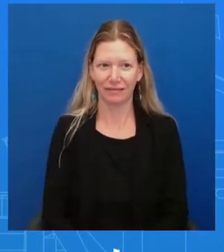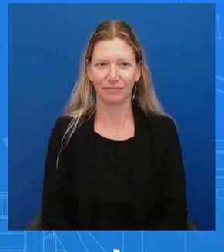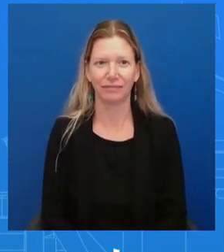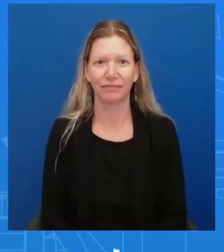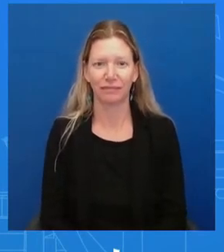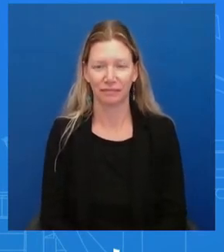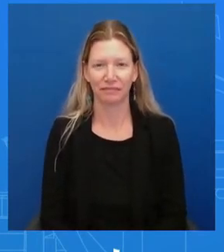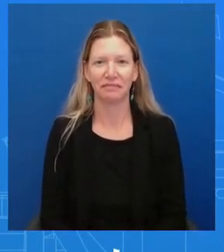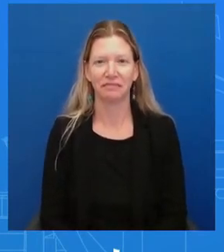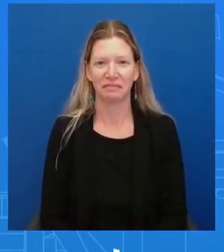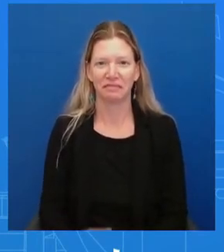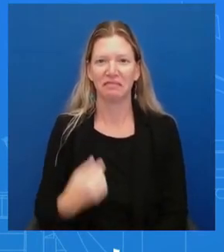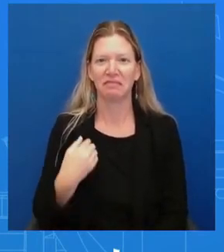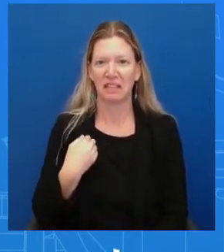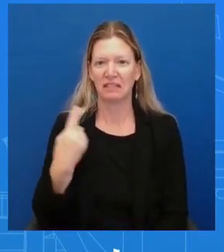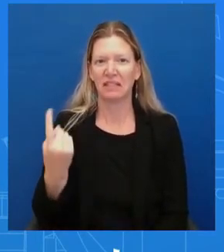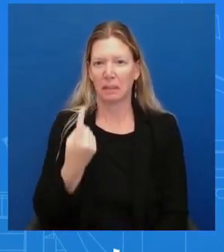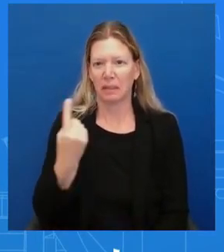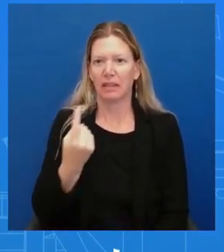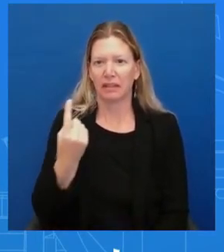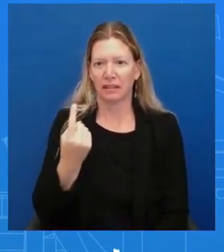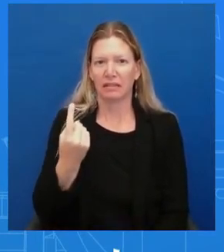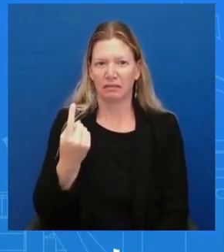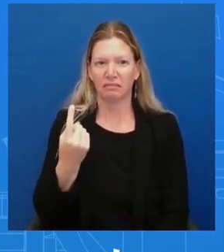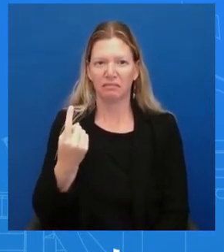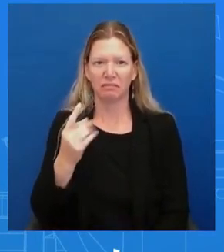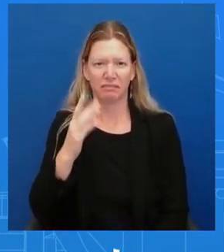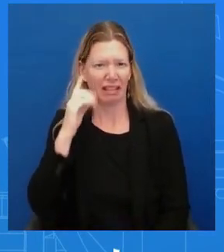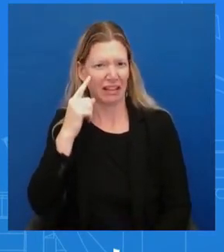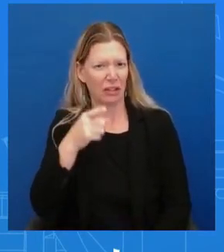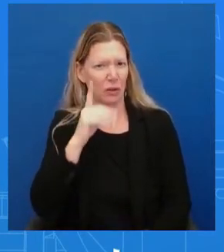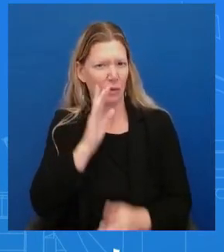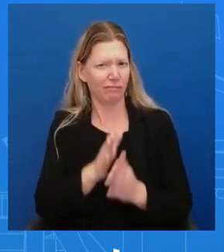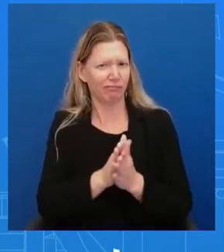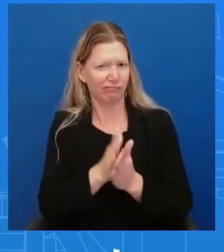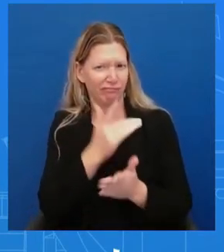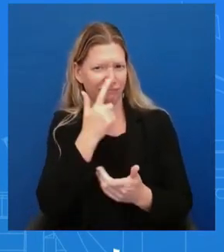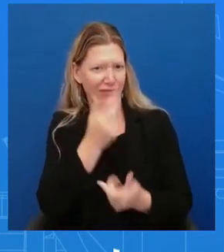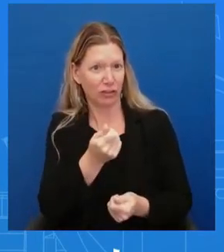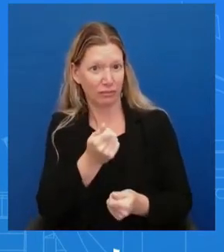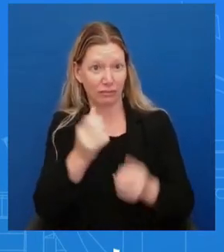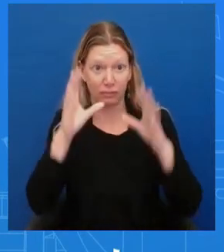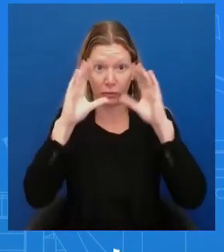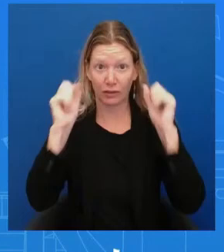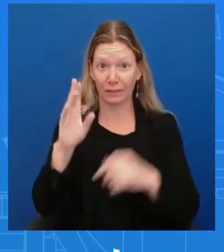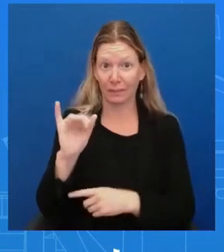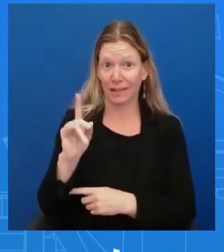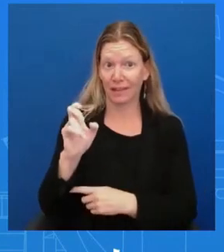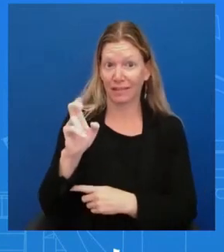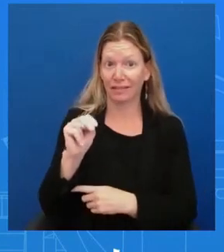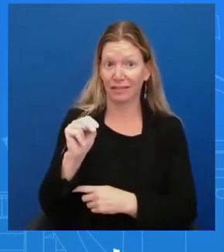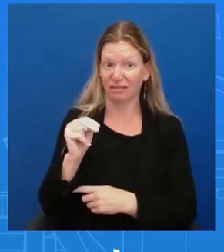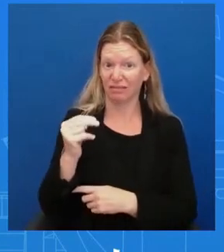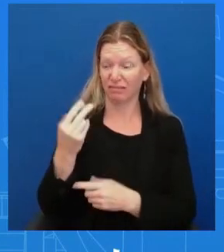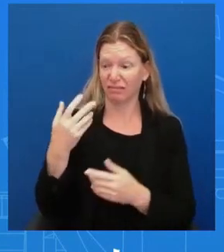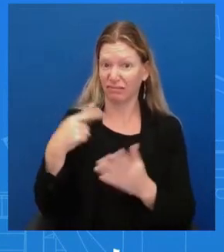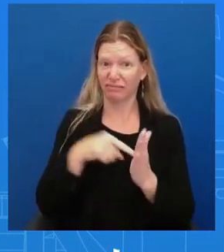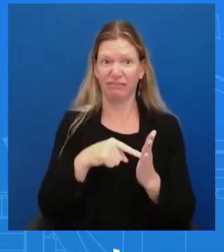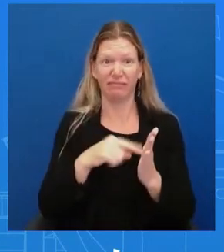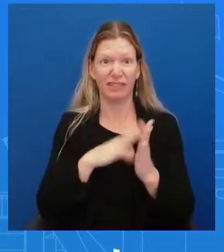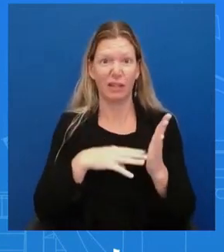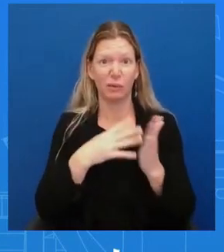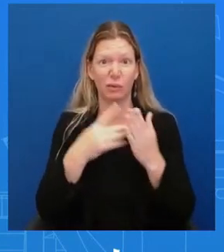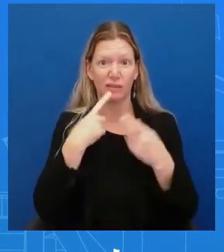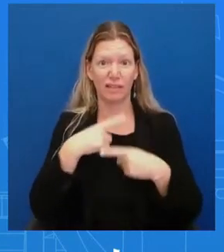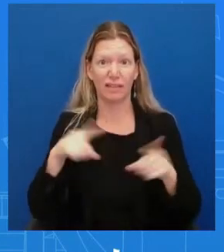I think you'll be really interested in this. So President Biden is scheduled to announce he is revoking the Hatch Act. So as a gift to all of you,